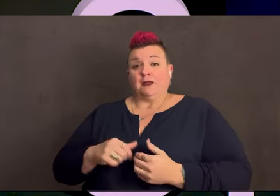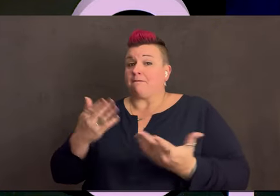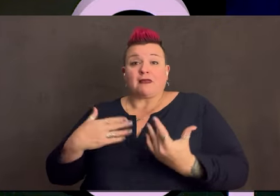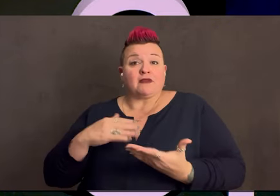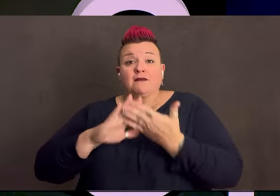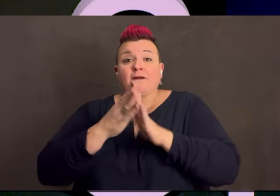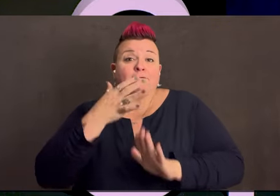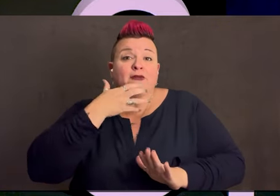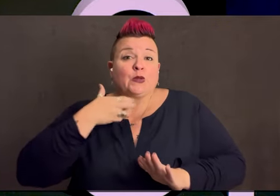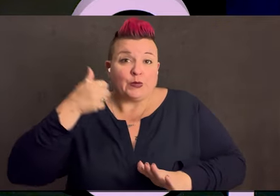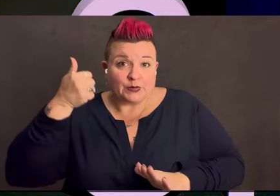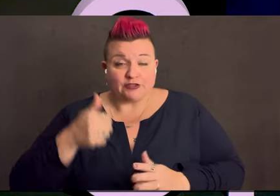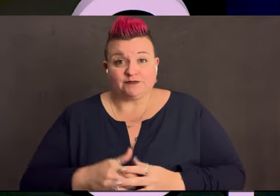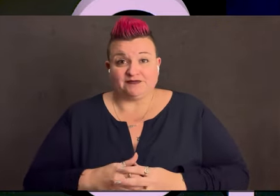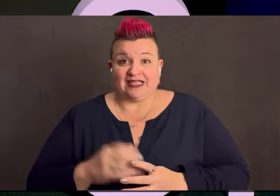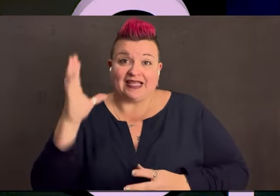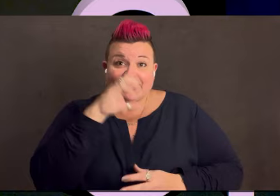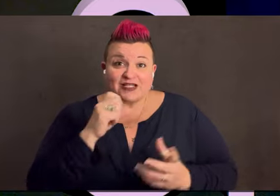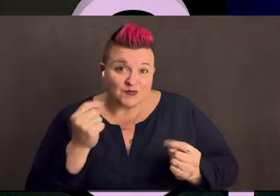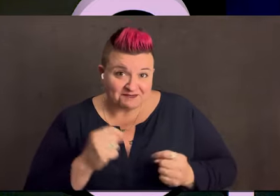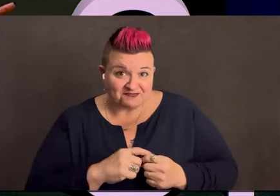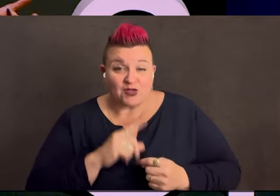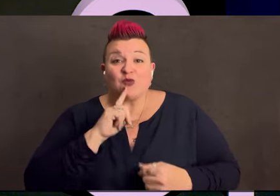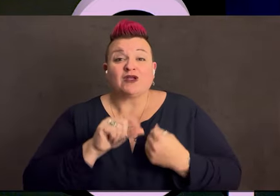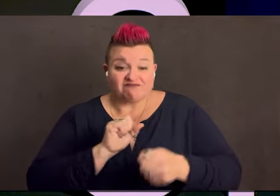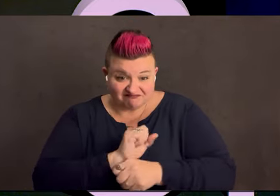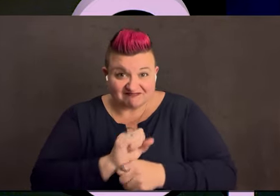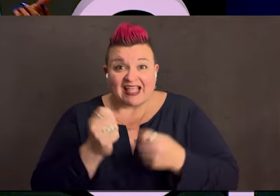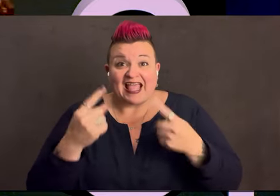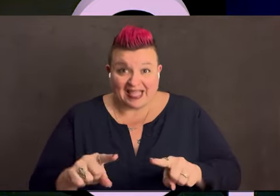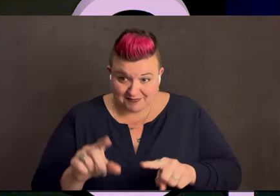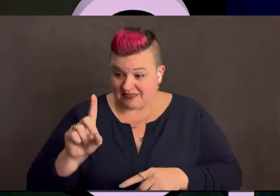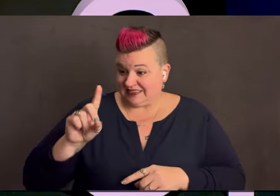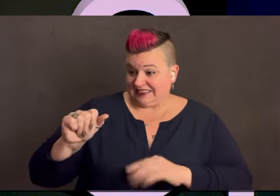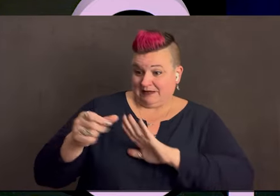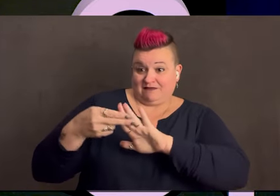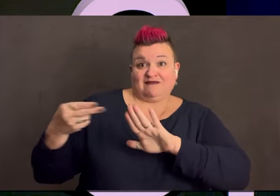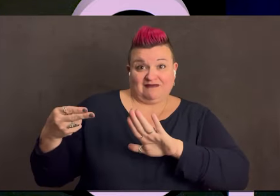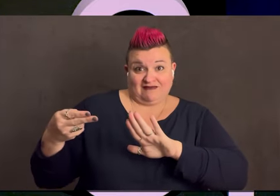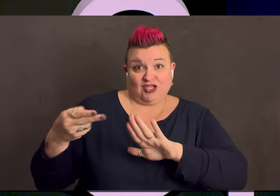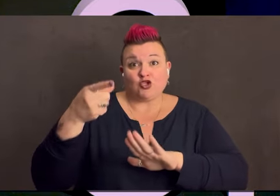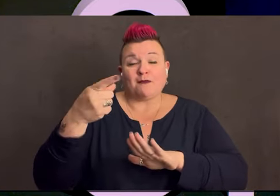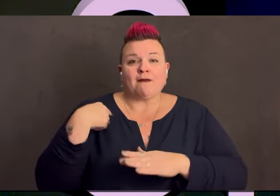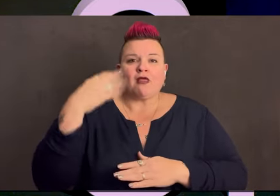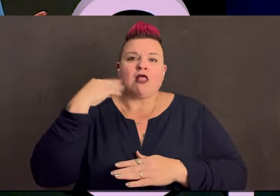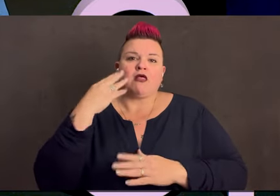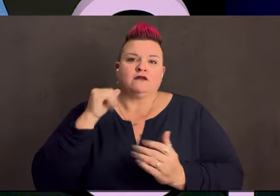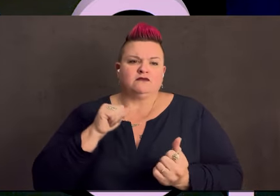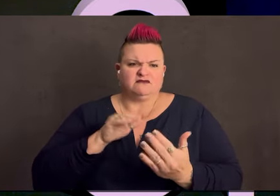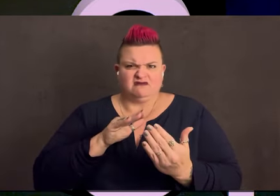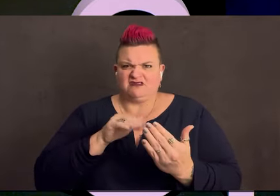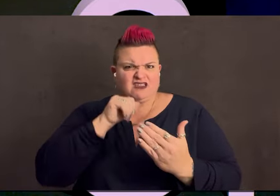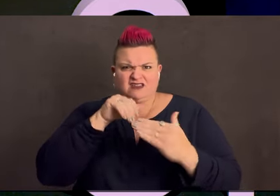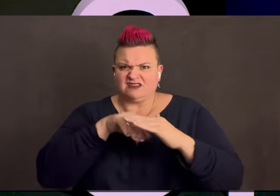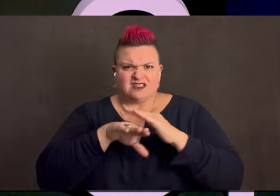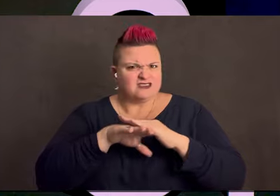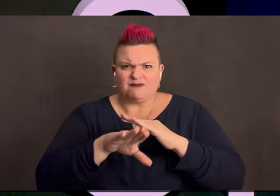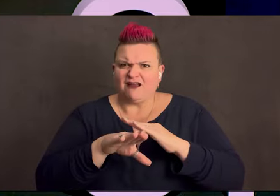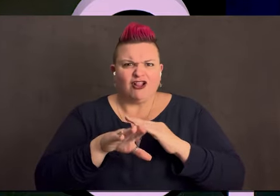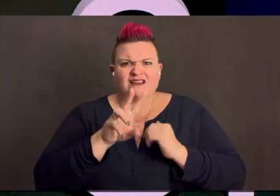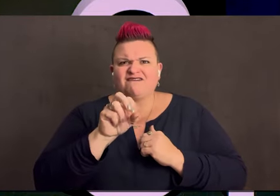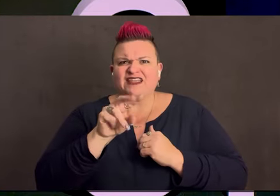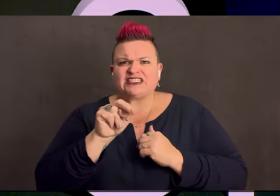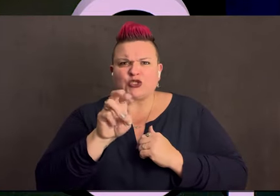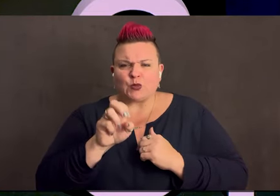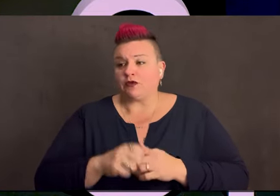it be through aging. And you know what? When that happens, you may deal with an inaccessible venue. You